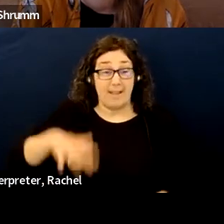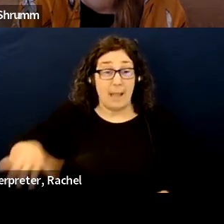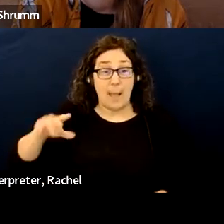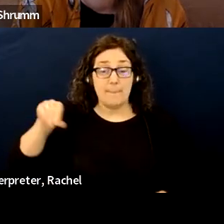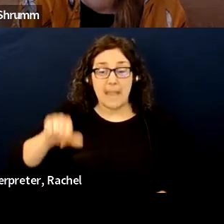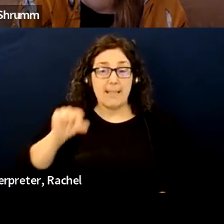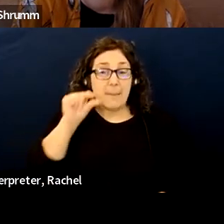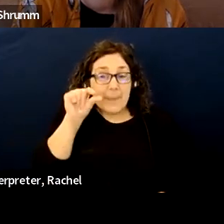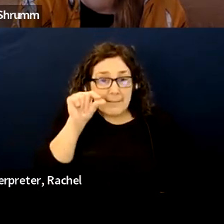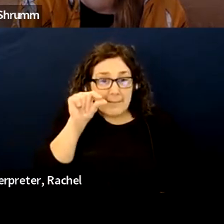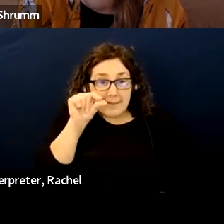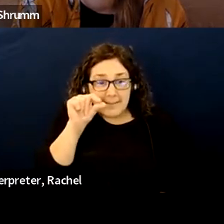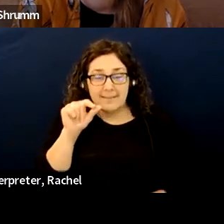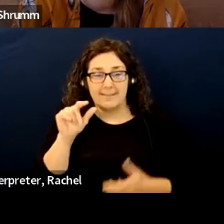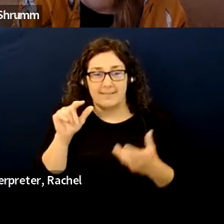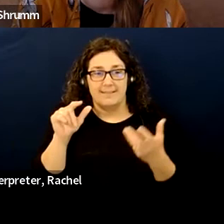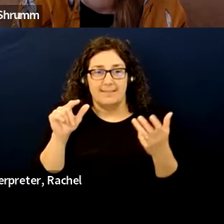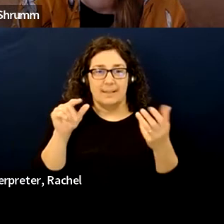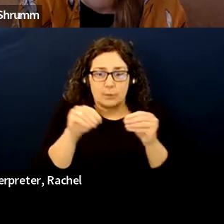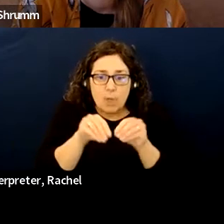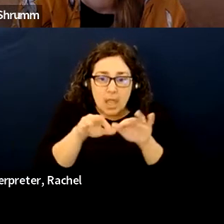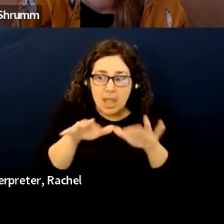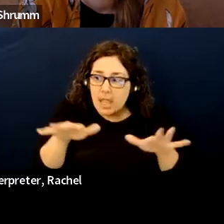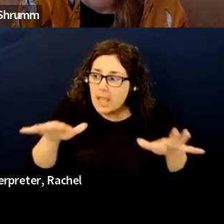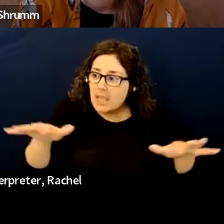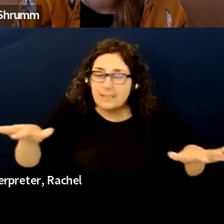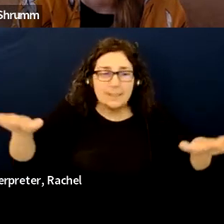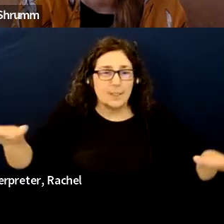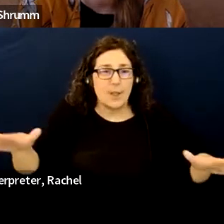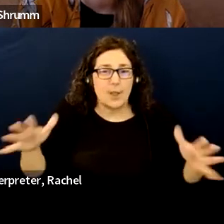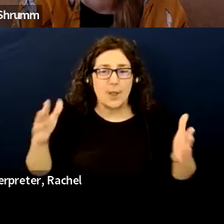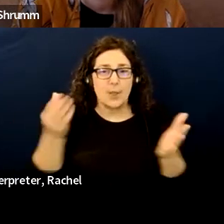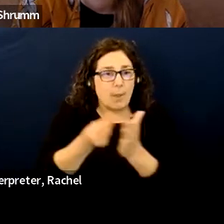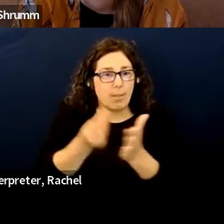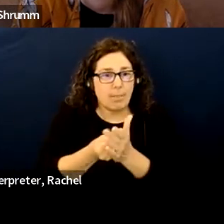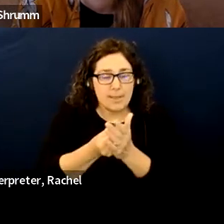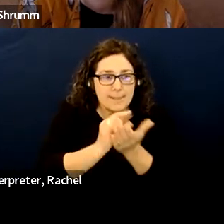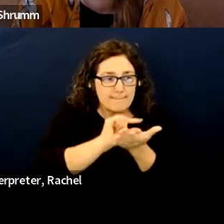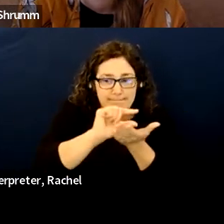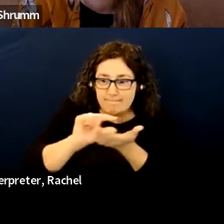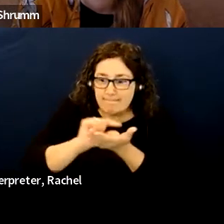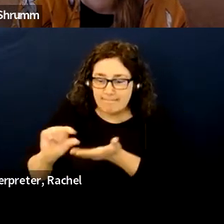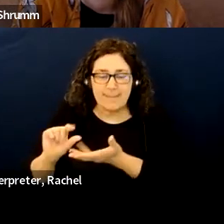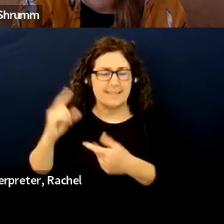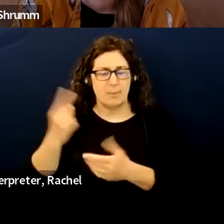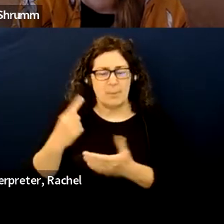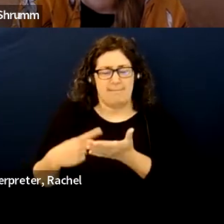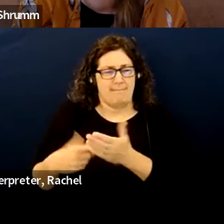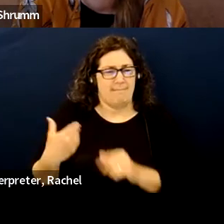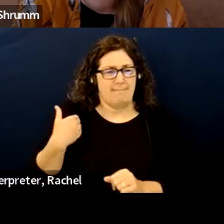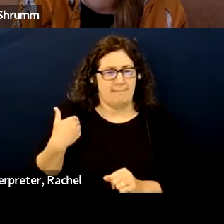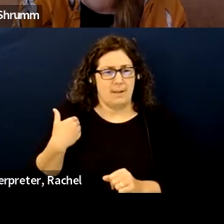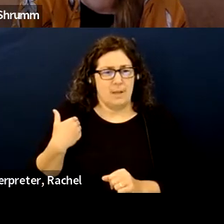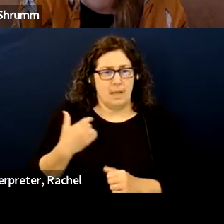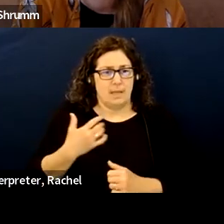little bit, and you know, it kind of spreads the wealth. And it was brought up earlier about this like